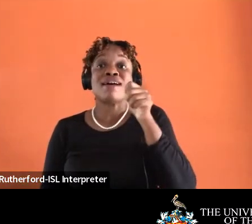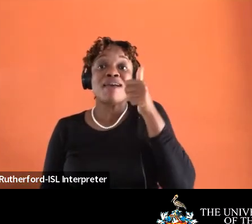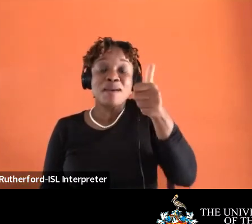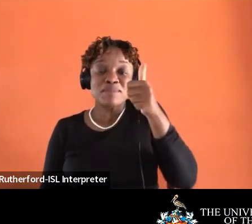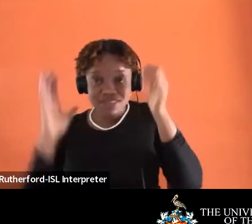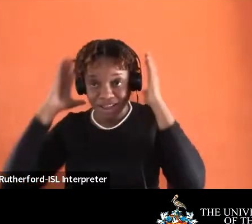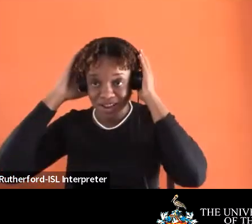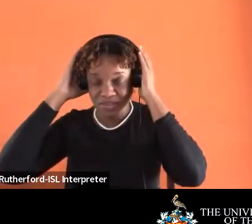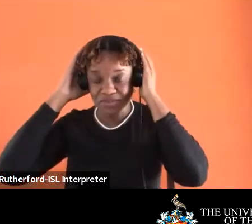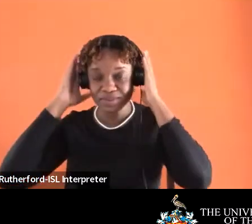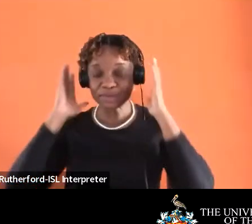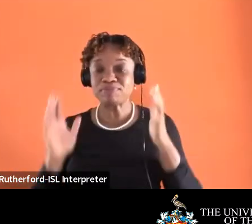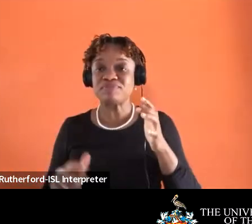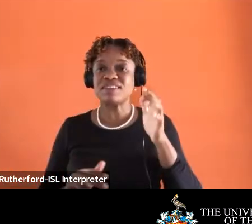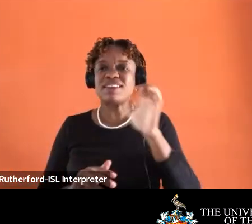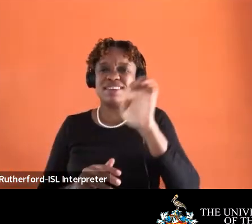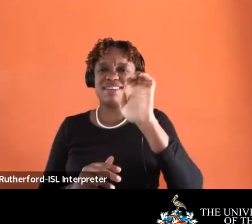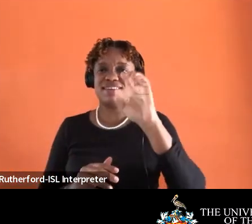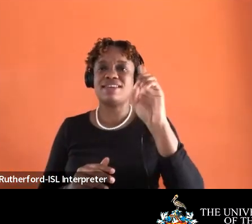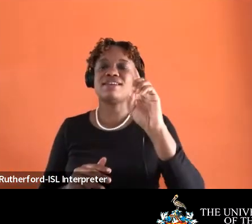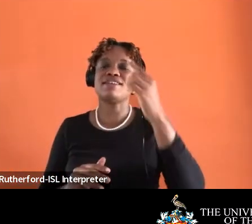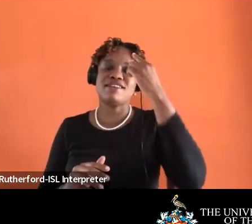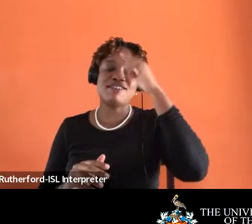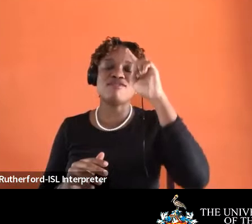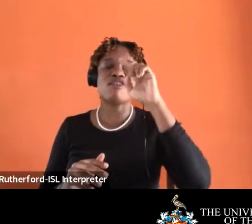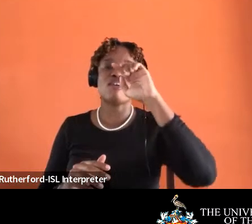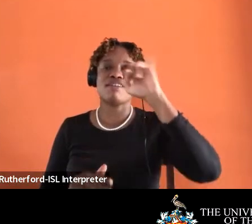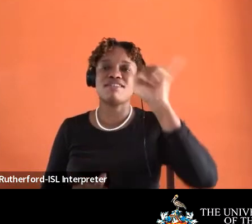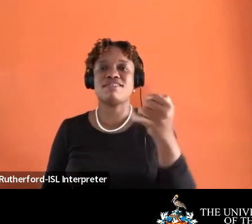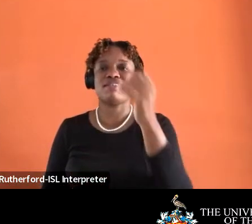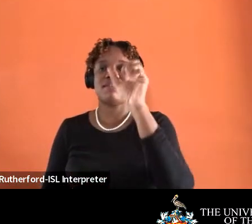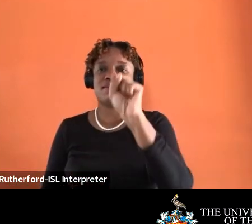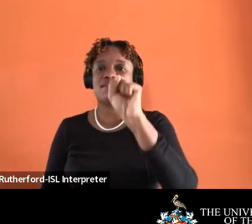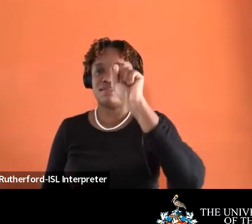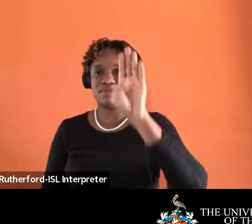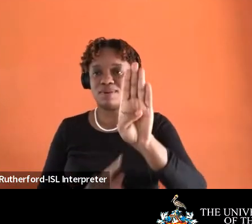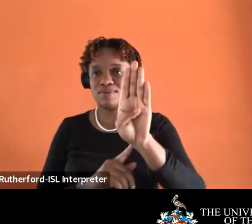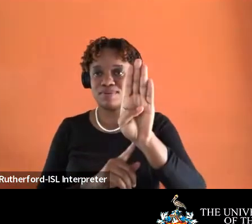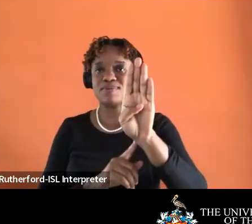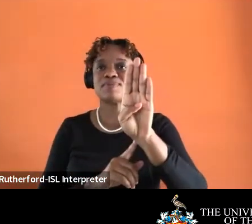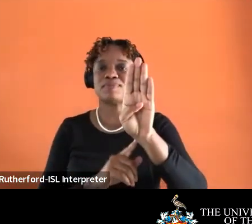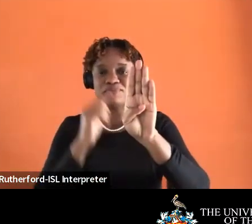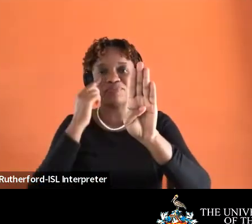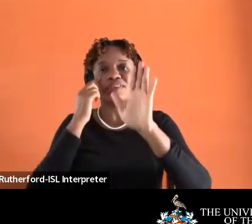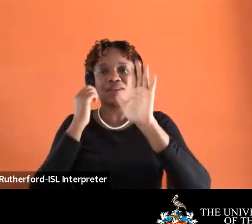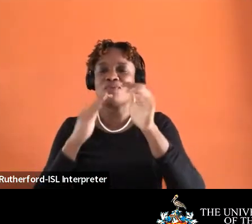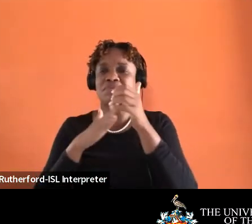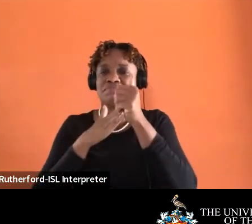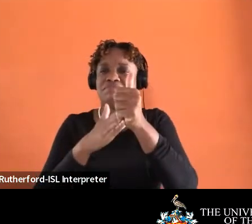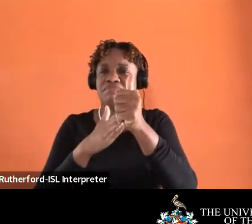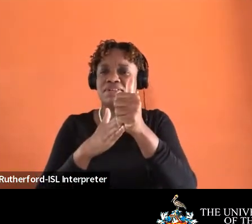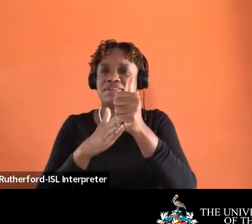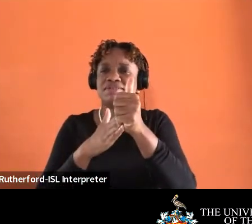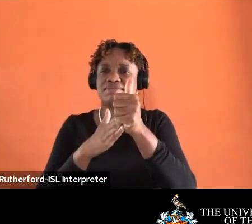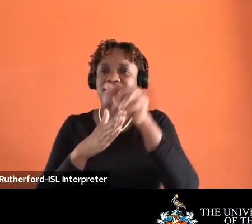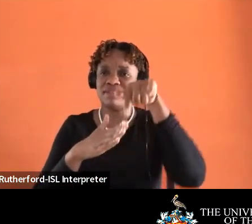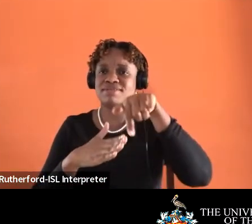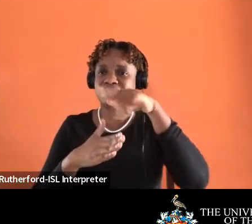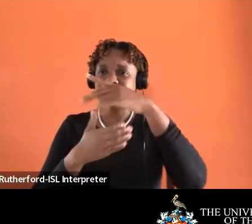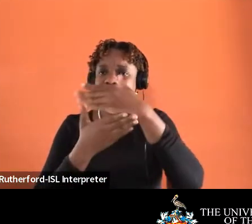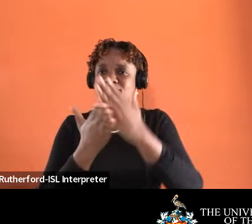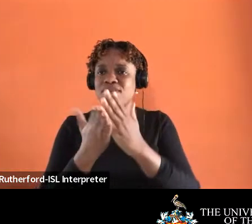the executive director of the Jamaica Society for the Blind, and he's going to be leading this session. Over to you, Conrad.